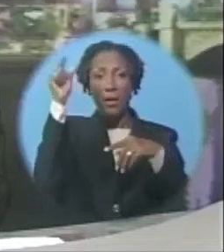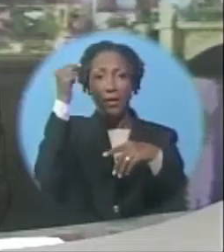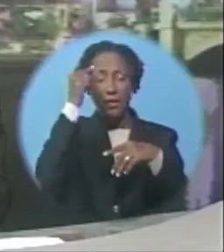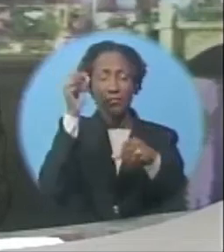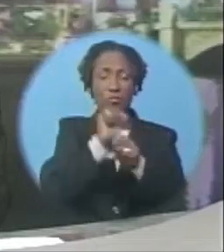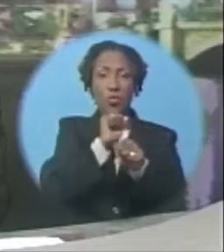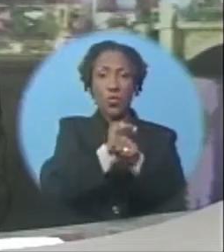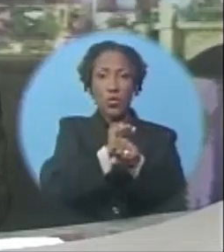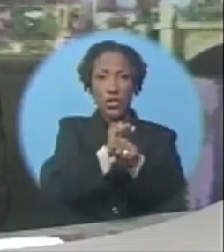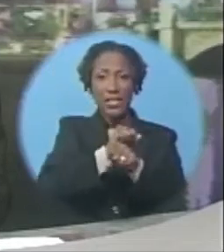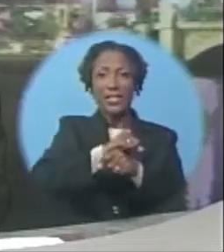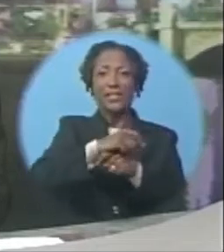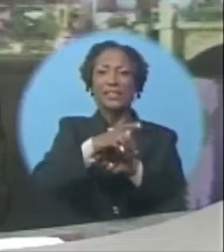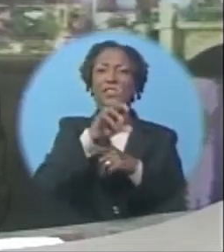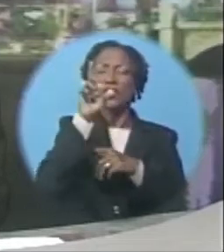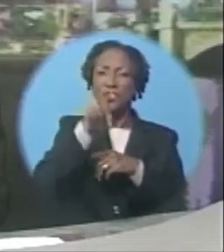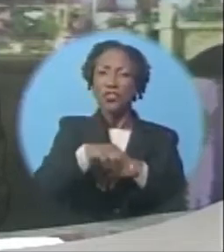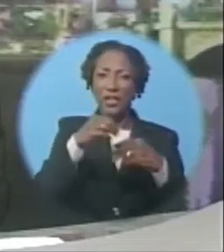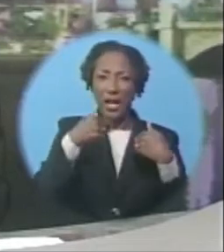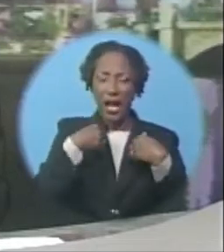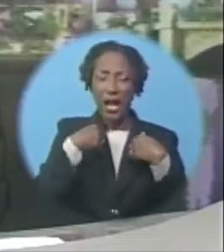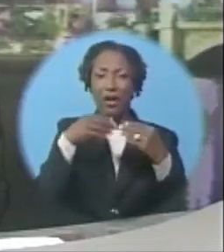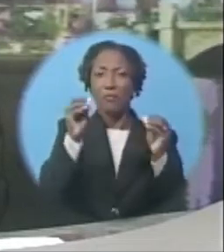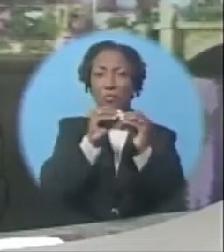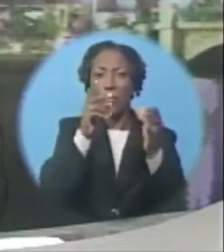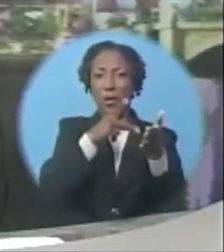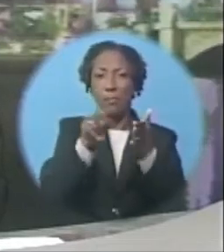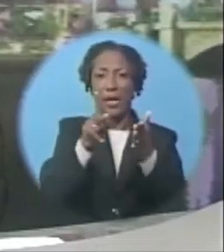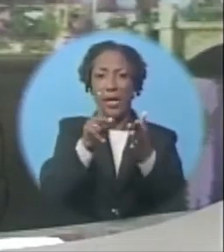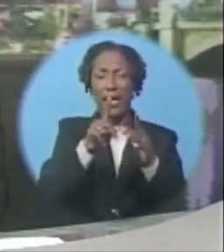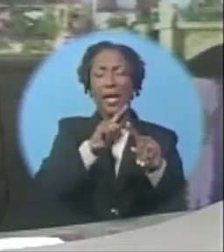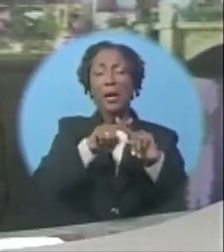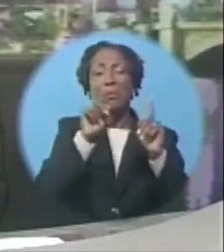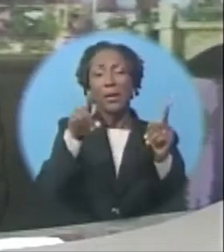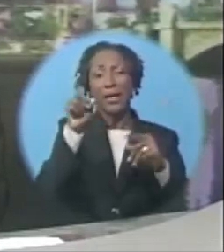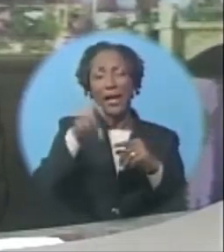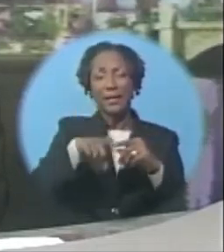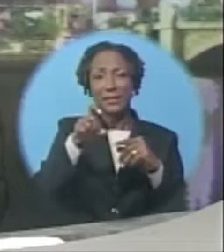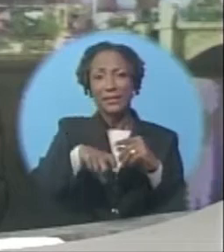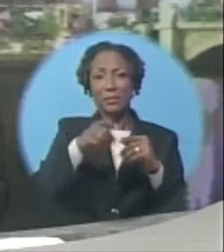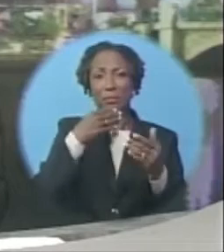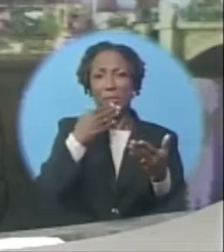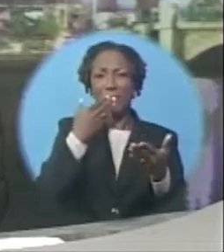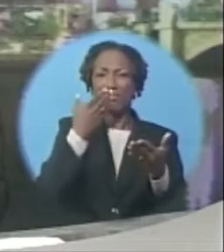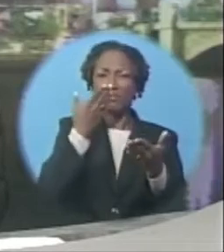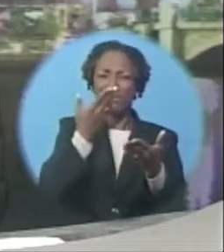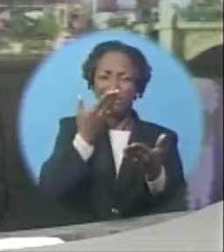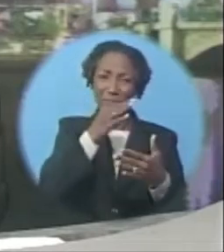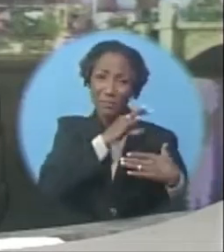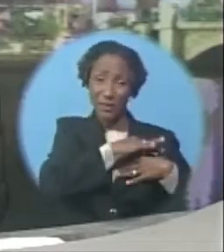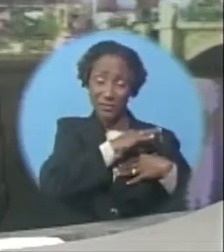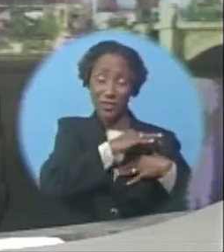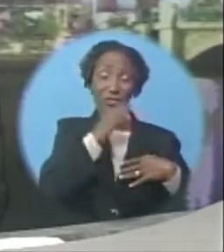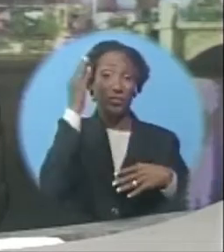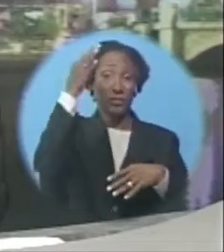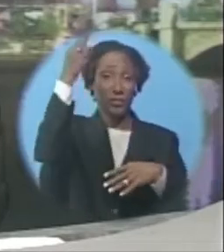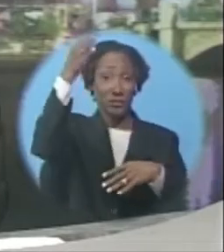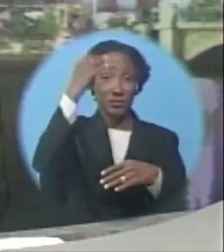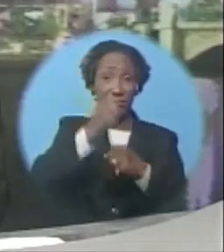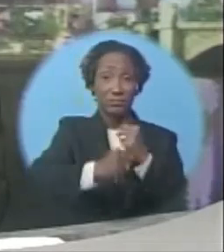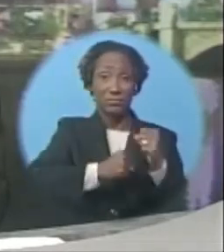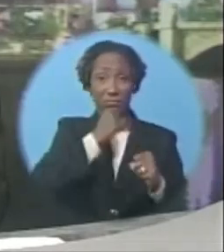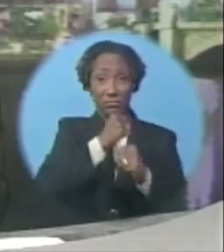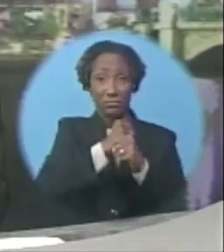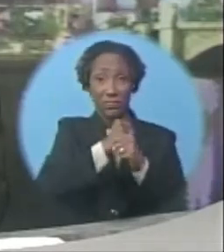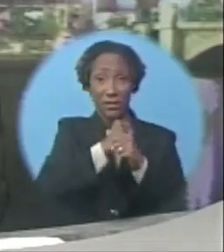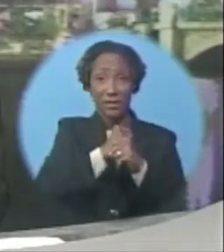deserve an increase, but it has to be affordable in the long run. Since last year, public sector unions have been agitating